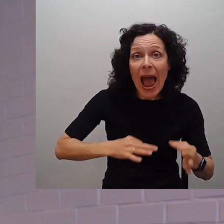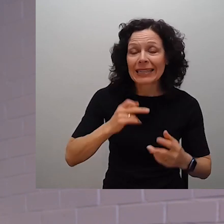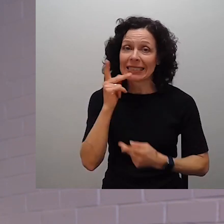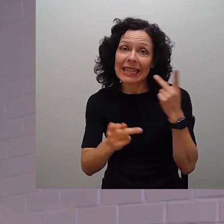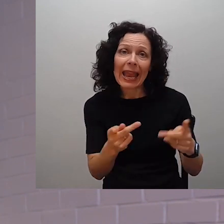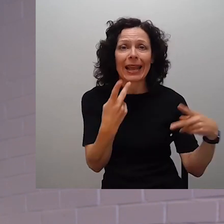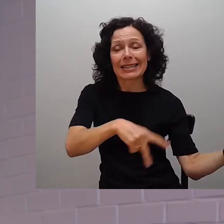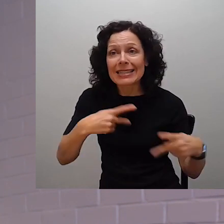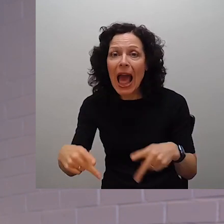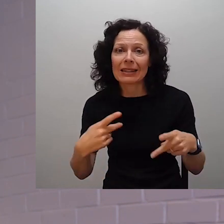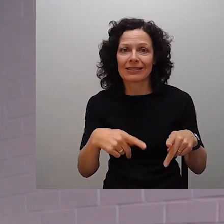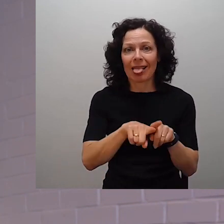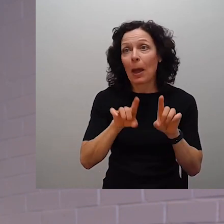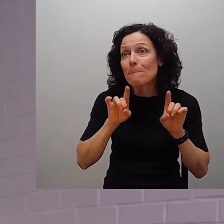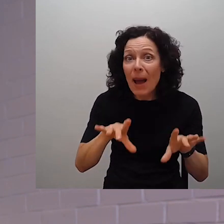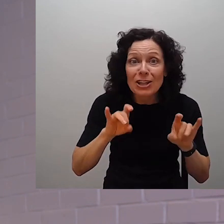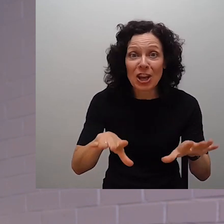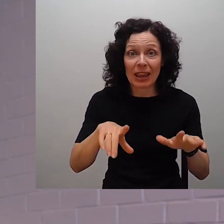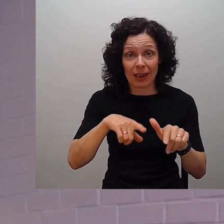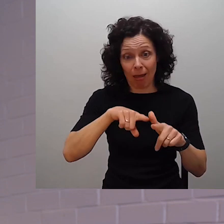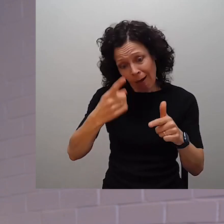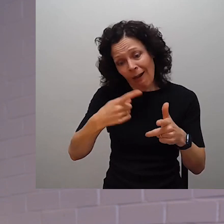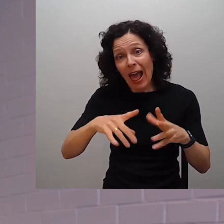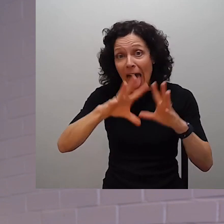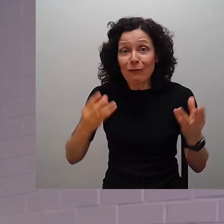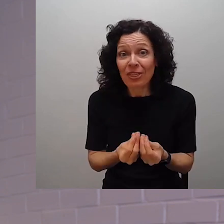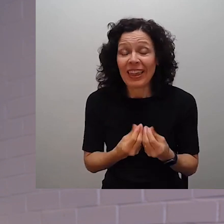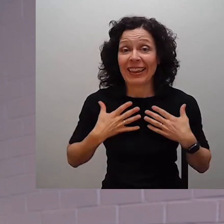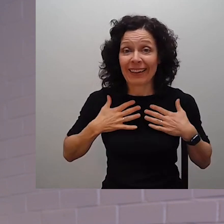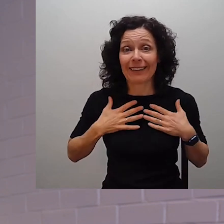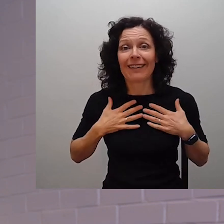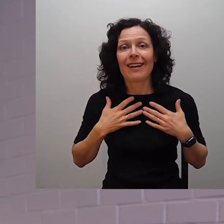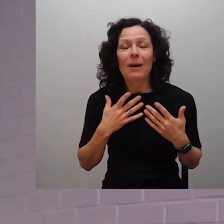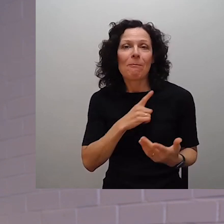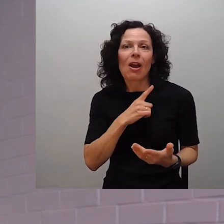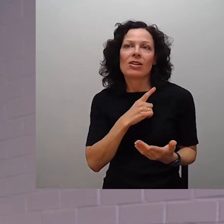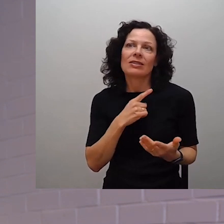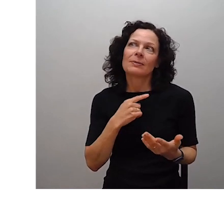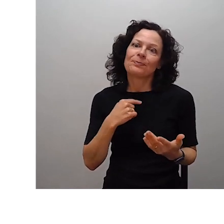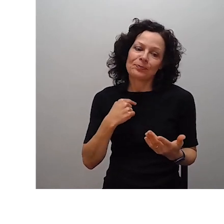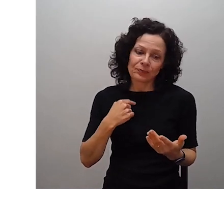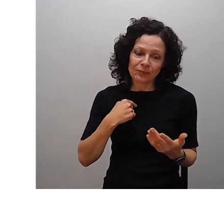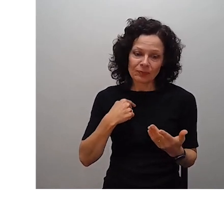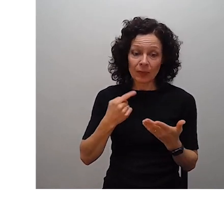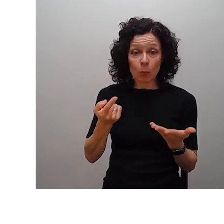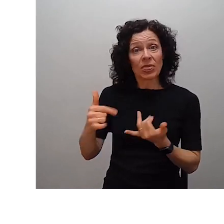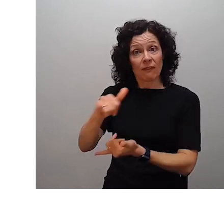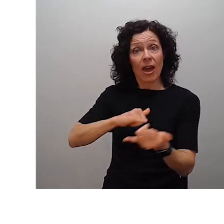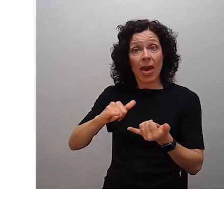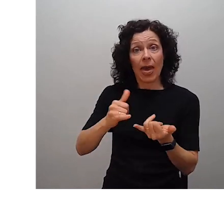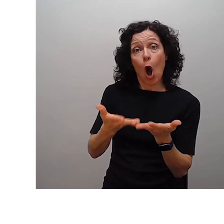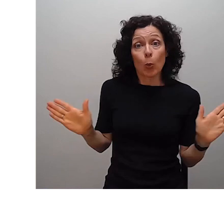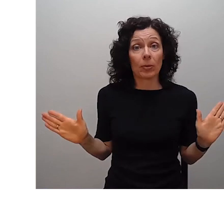dance, like do like magic tricks, like everything, because when we'd be open